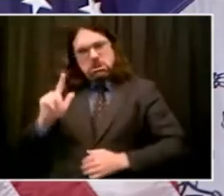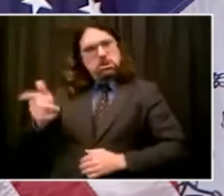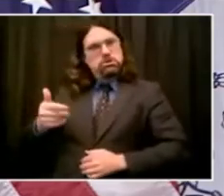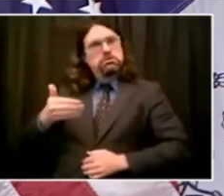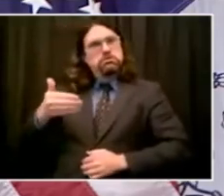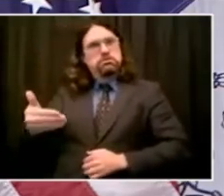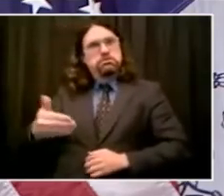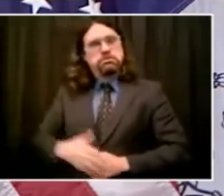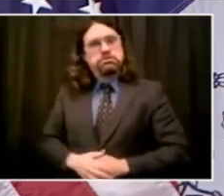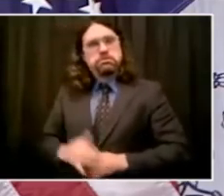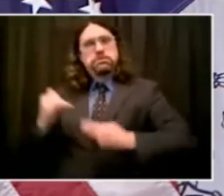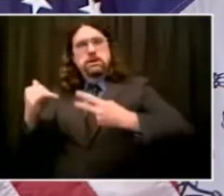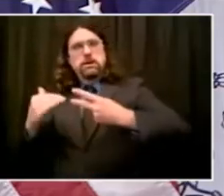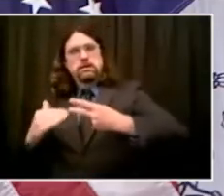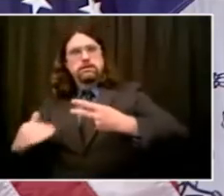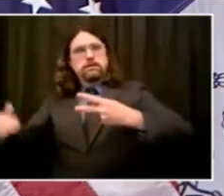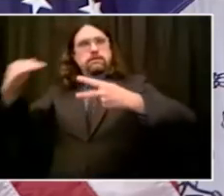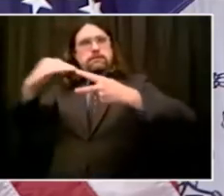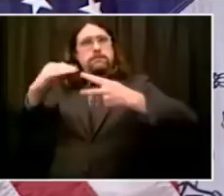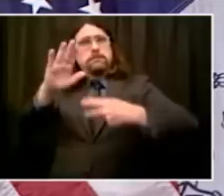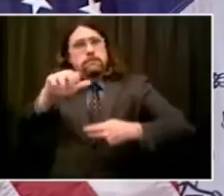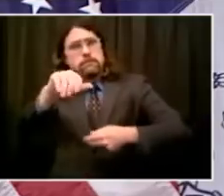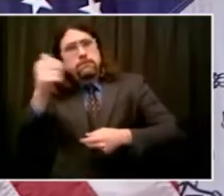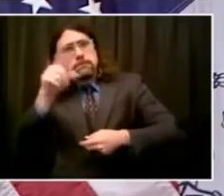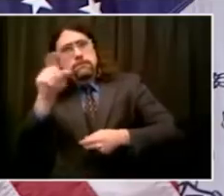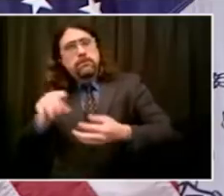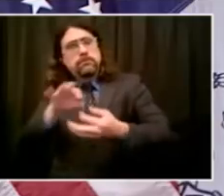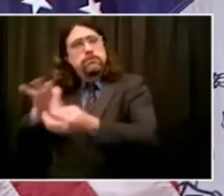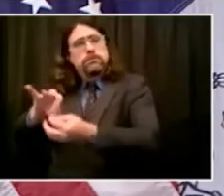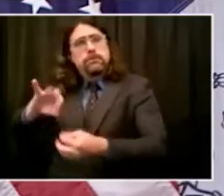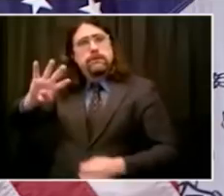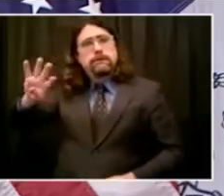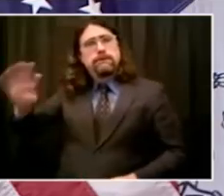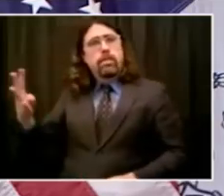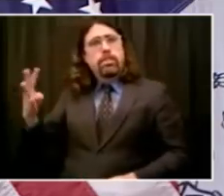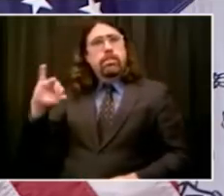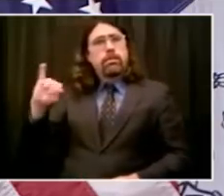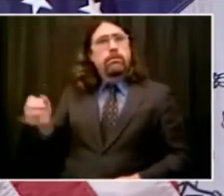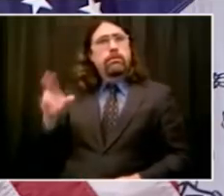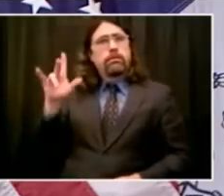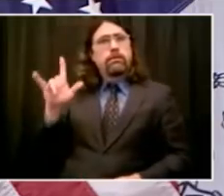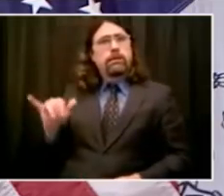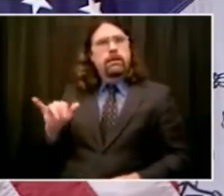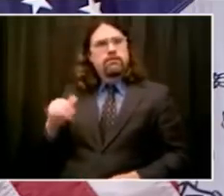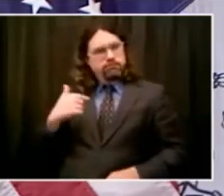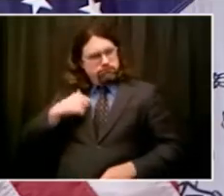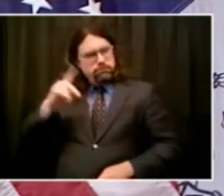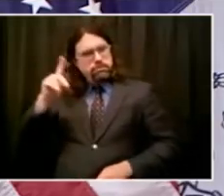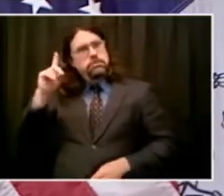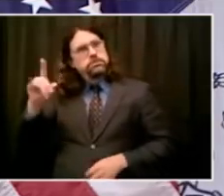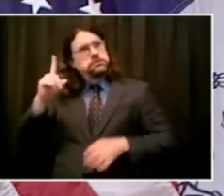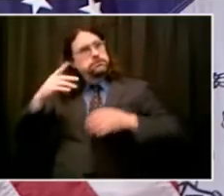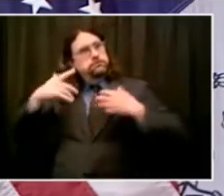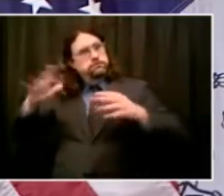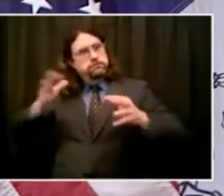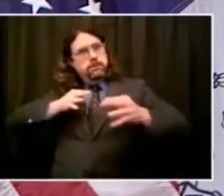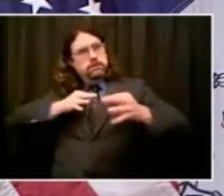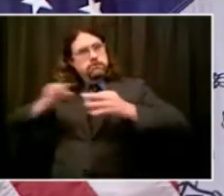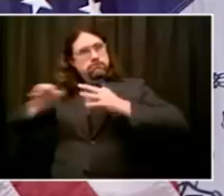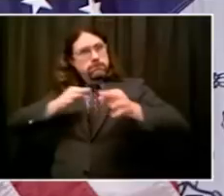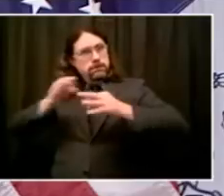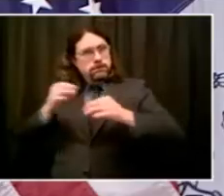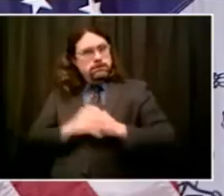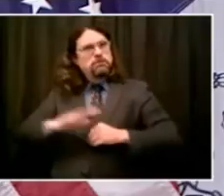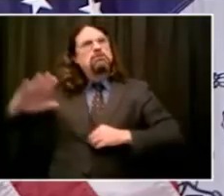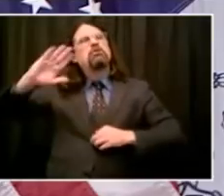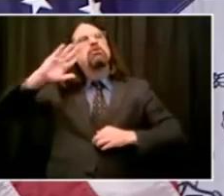July, what I've said from the beginning, we're going ahead with a celebration of 4th of July. It will involve fireworks. It will involve Macy's, and that's